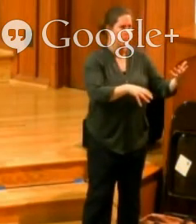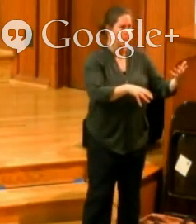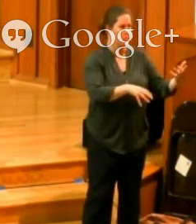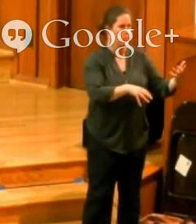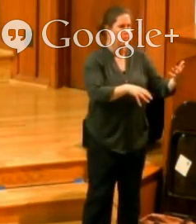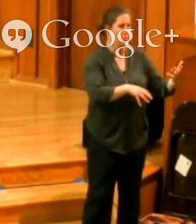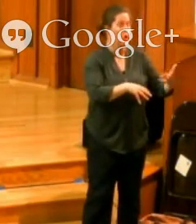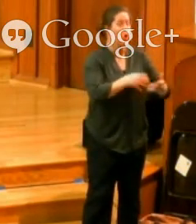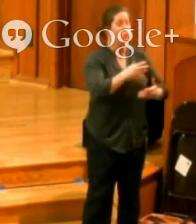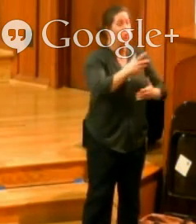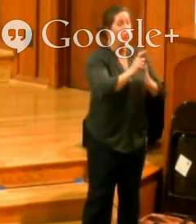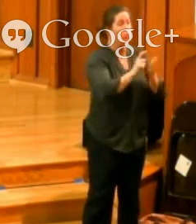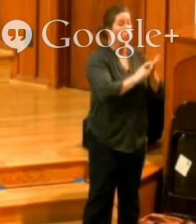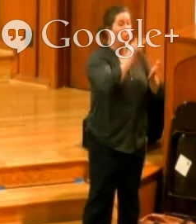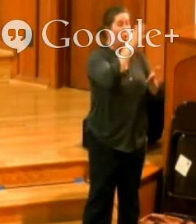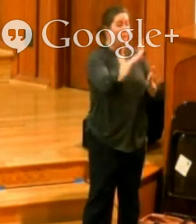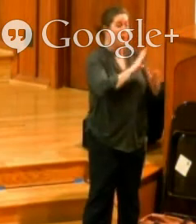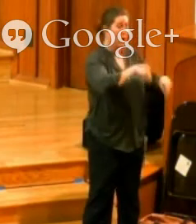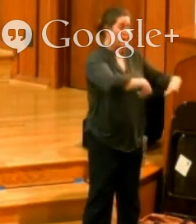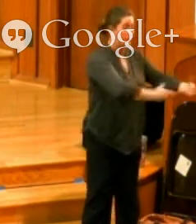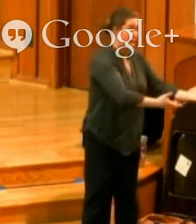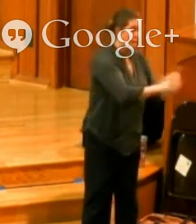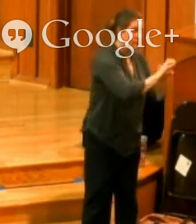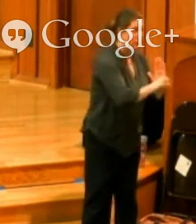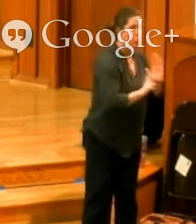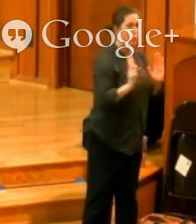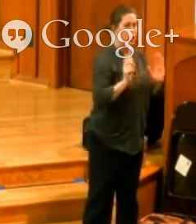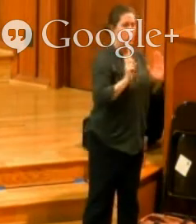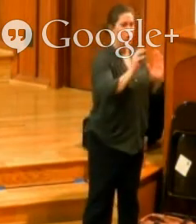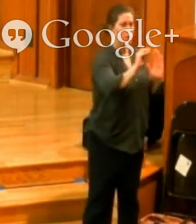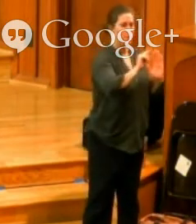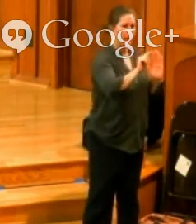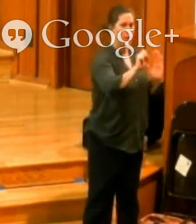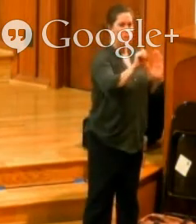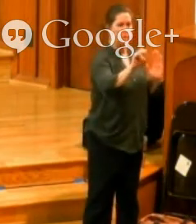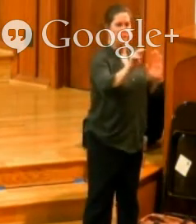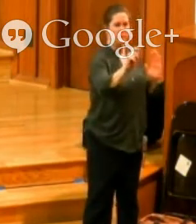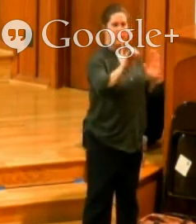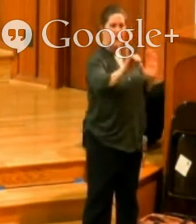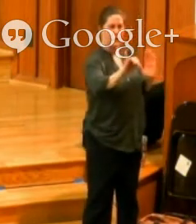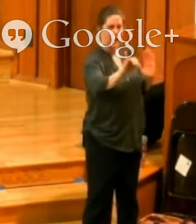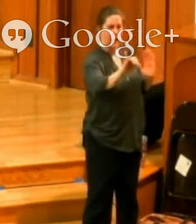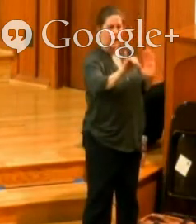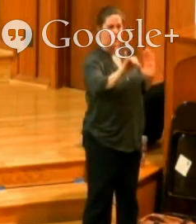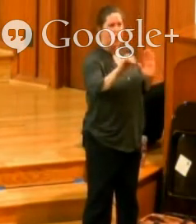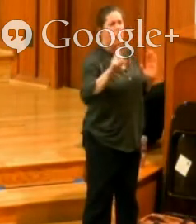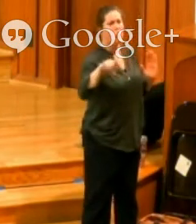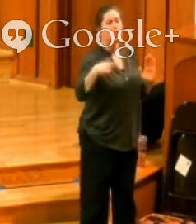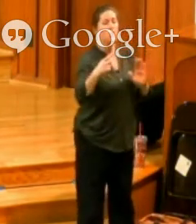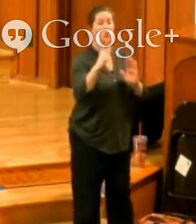At Mount Sinai. What was the only part of the Bible that was not inspired?